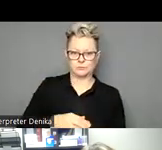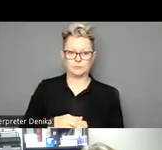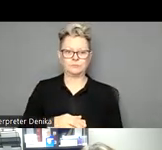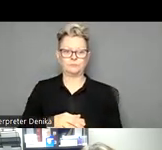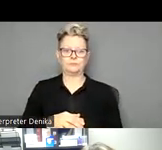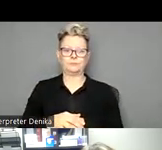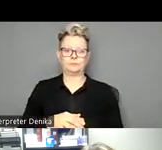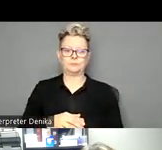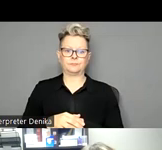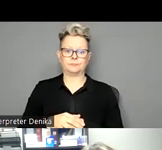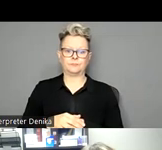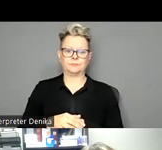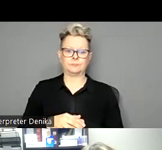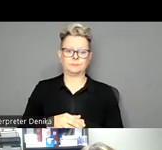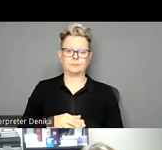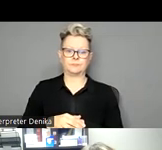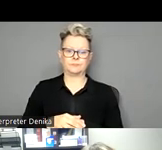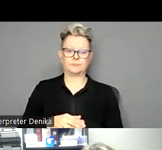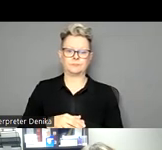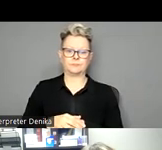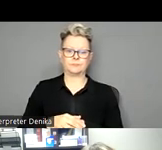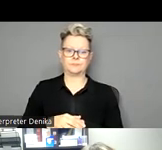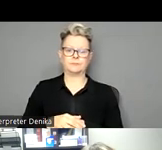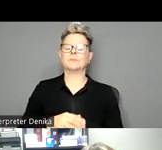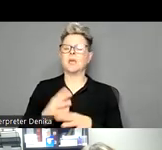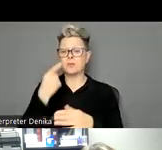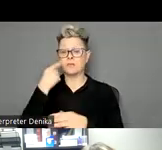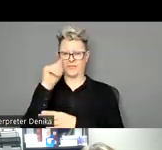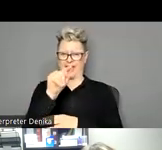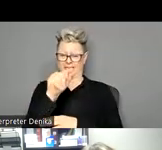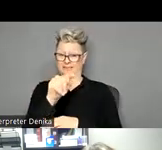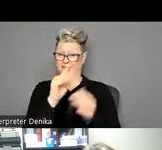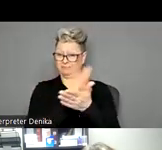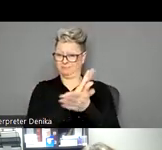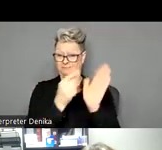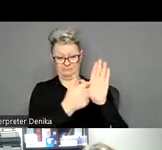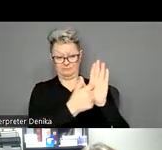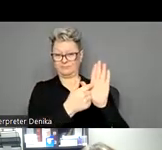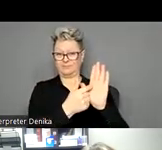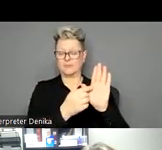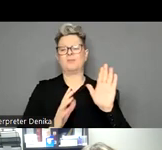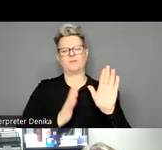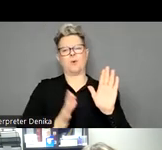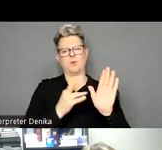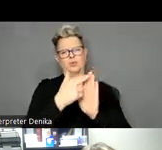yourself. So for this type of document, there are formal requirements again.